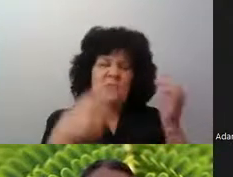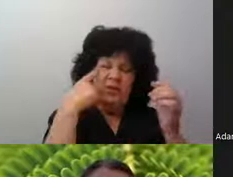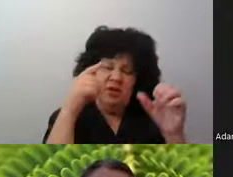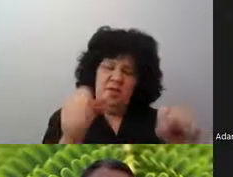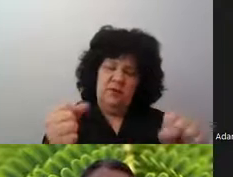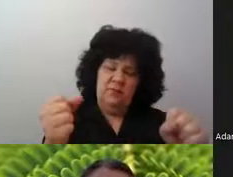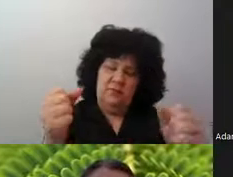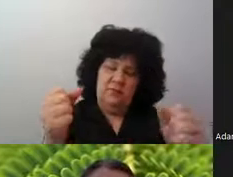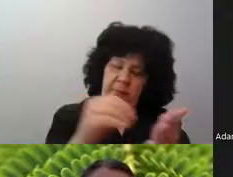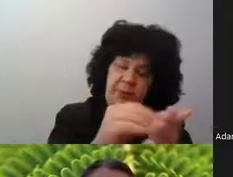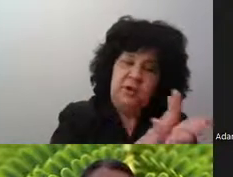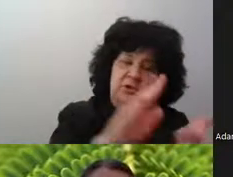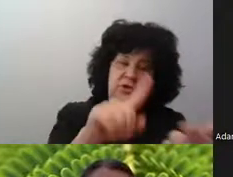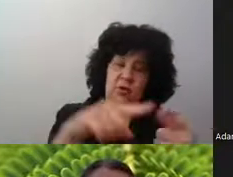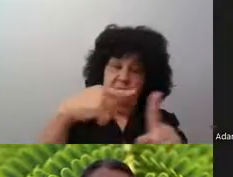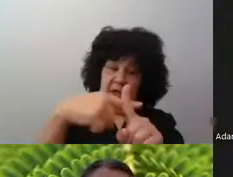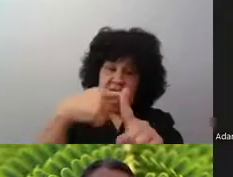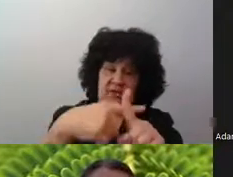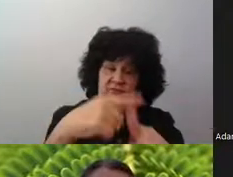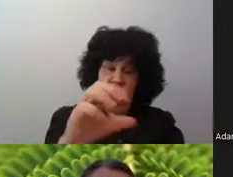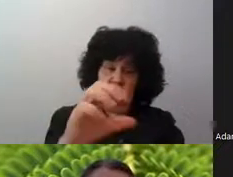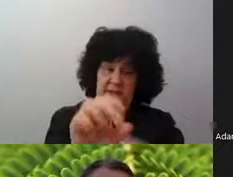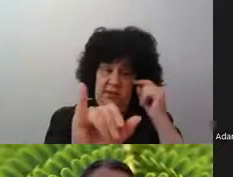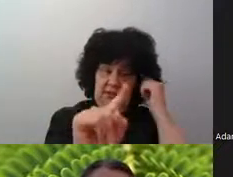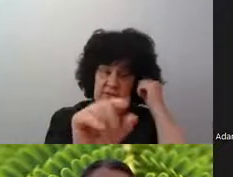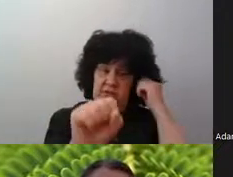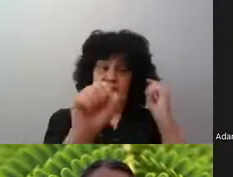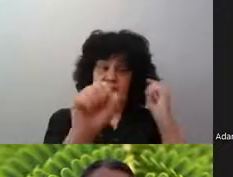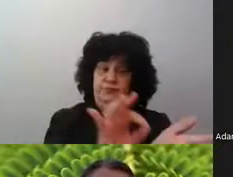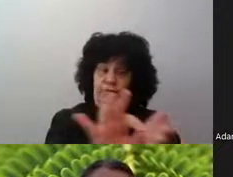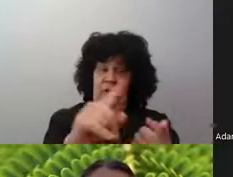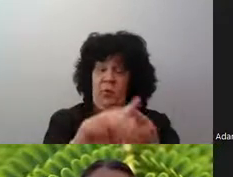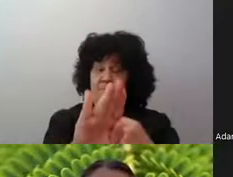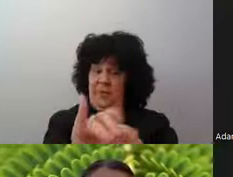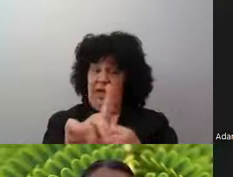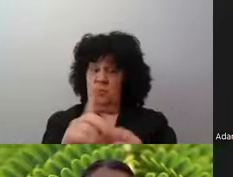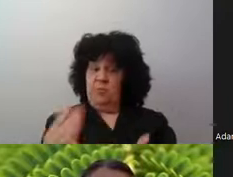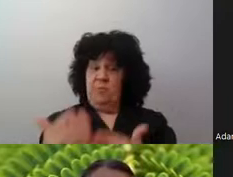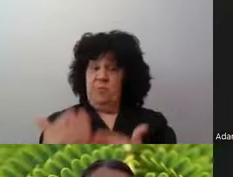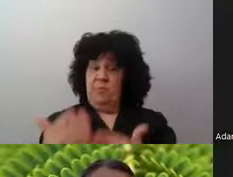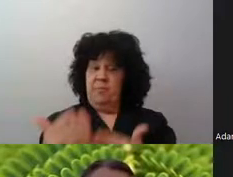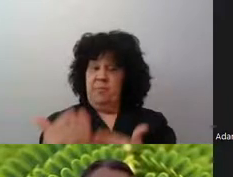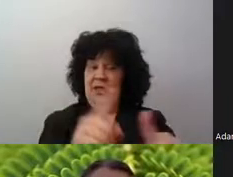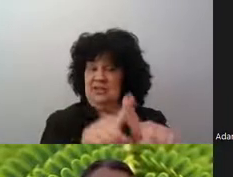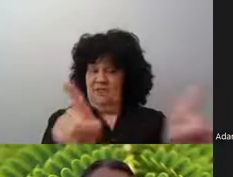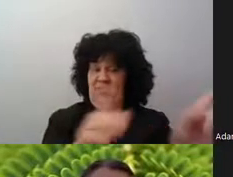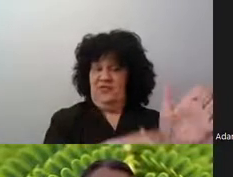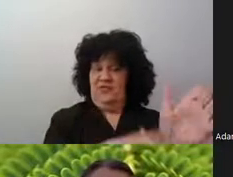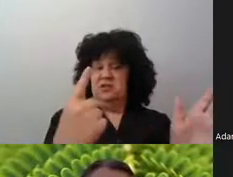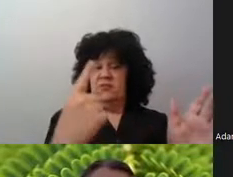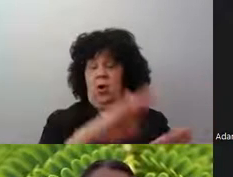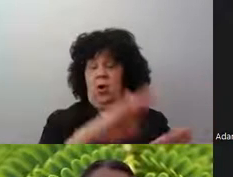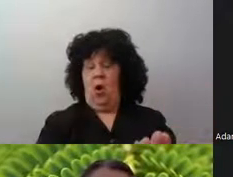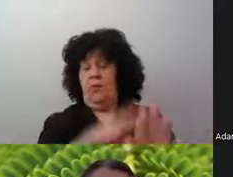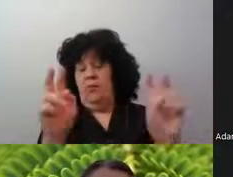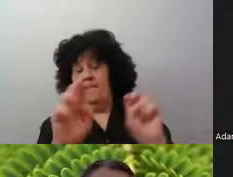can be counted towards a bid proposal versus something that on the back end. Is that something that can be incorporated